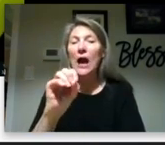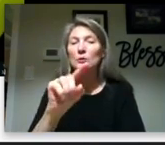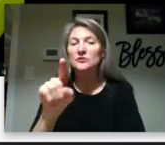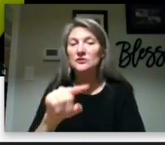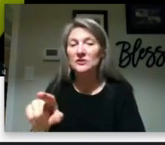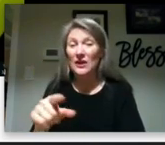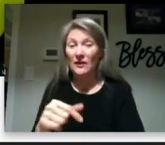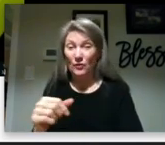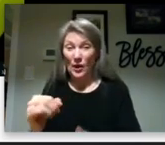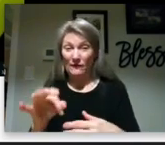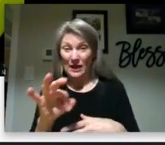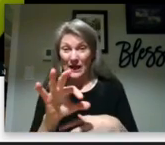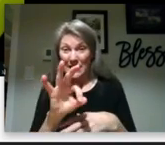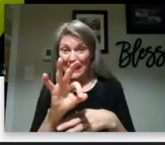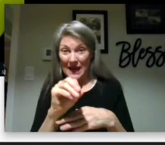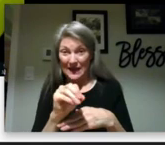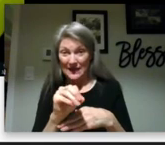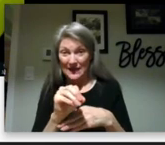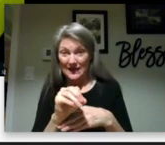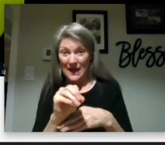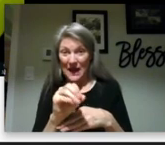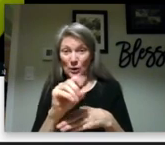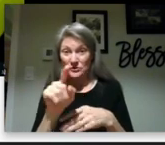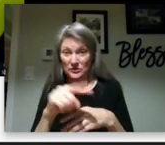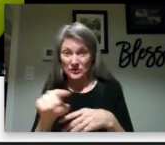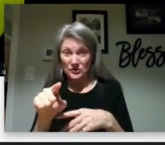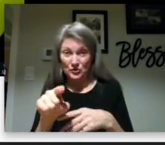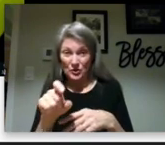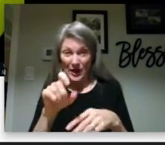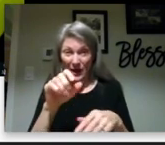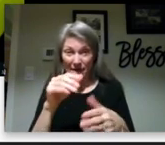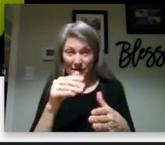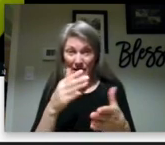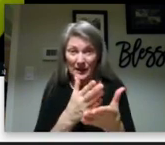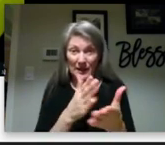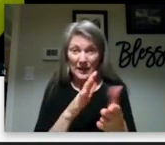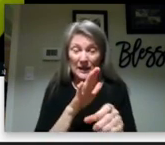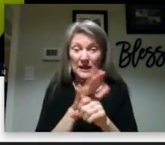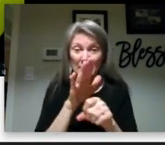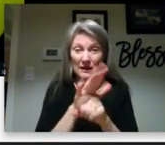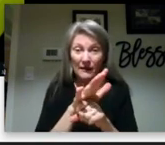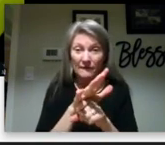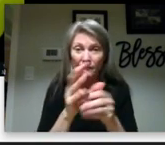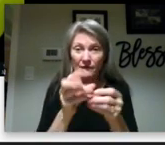have enough flour to bake all the pies you need? And the answer would be yes. Like, since